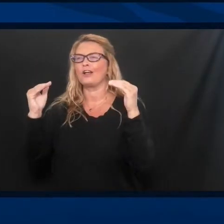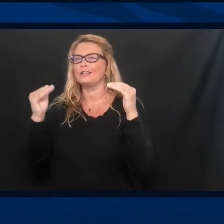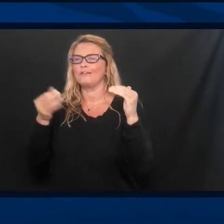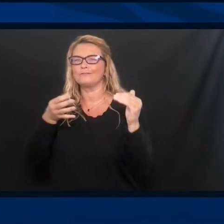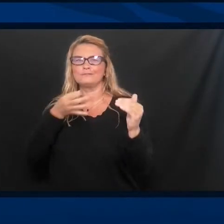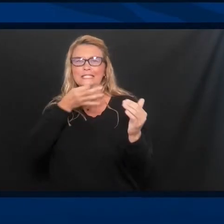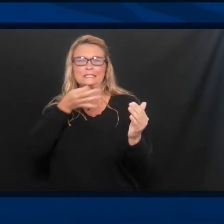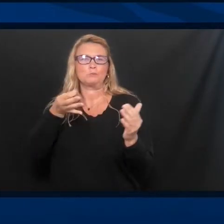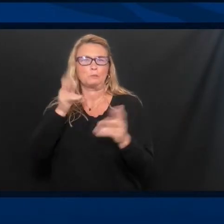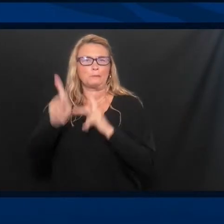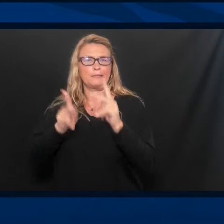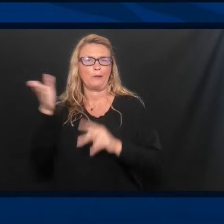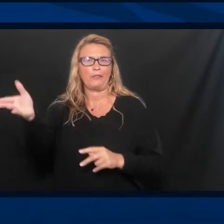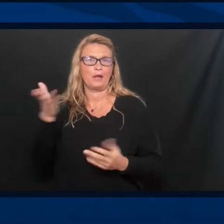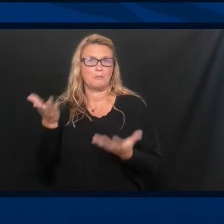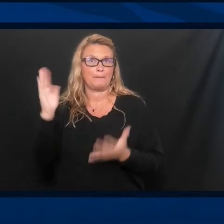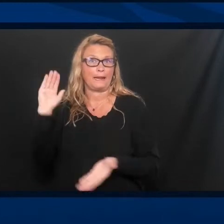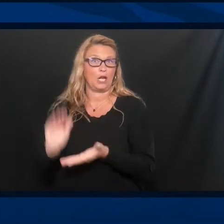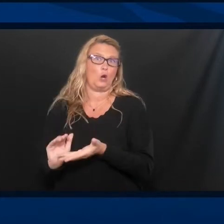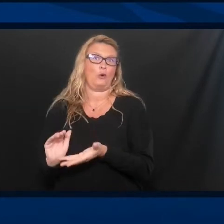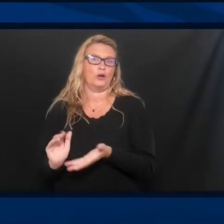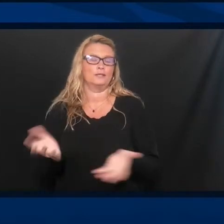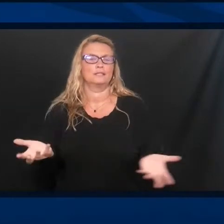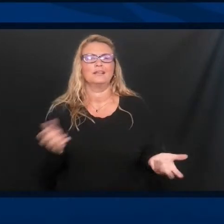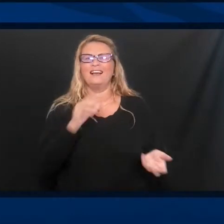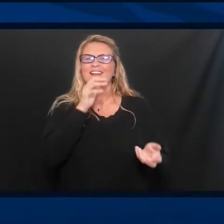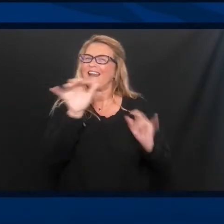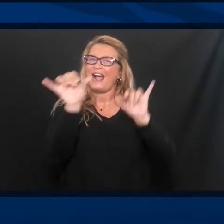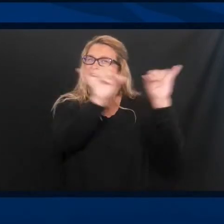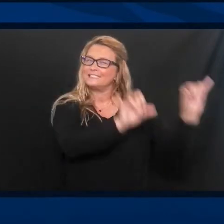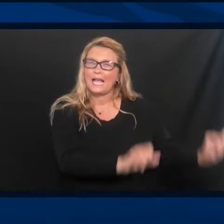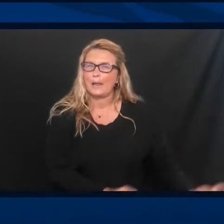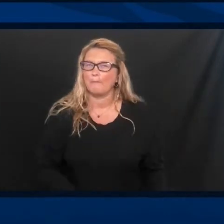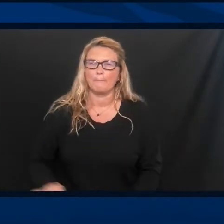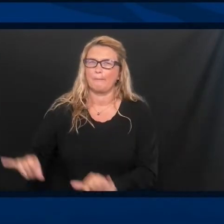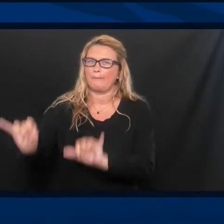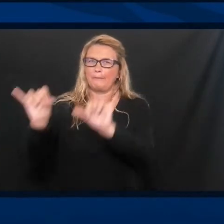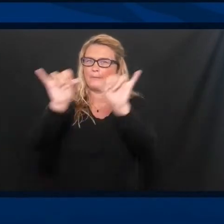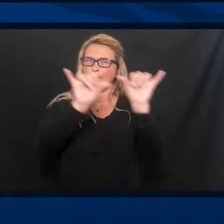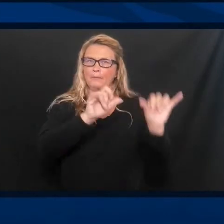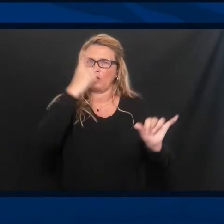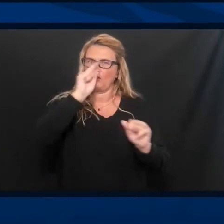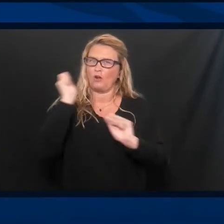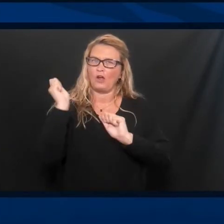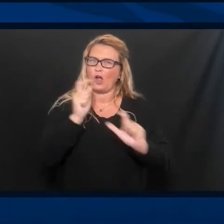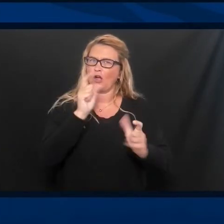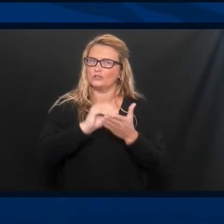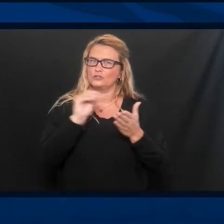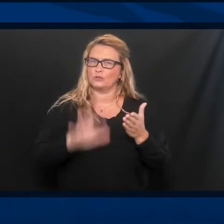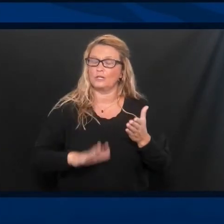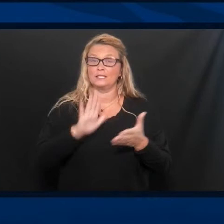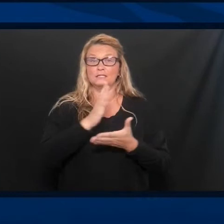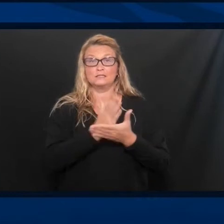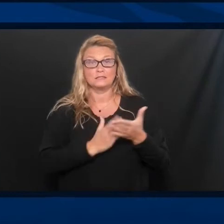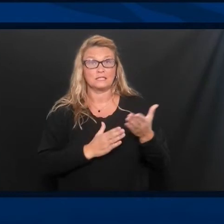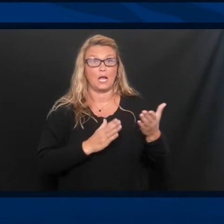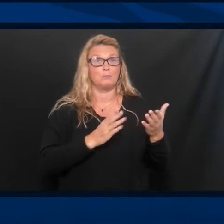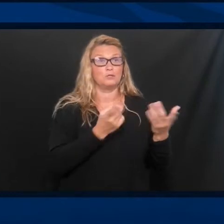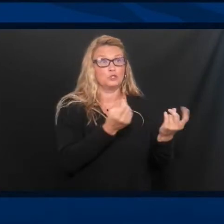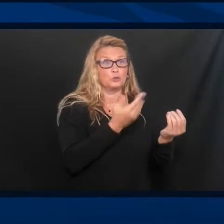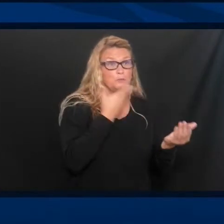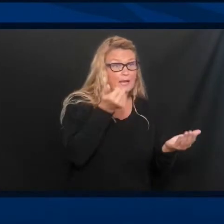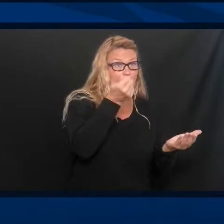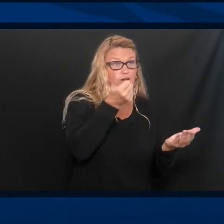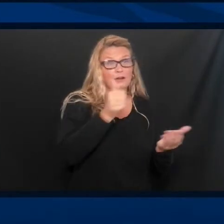So it's not a same across the board for every student in West Virginia. Some school boards probably do a little bit better